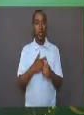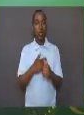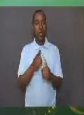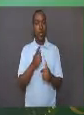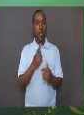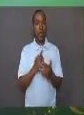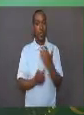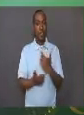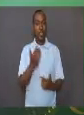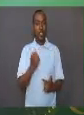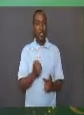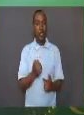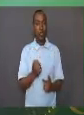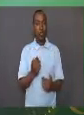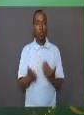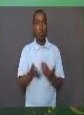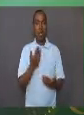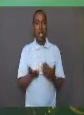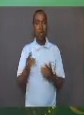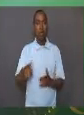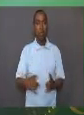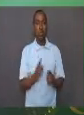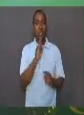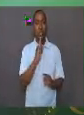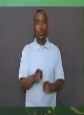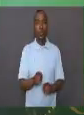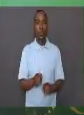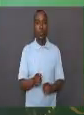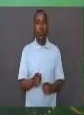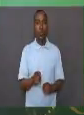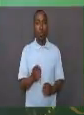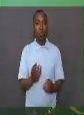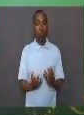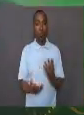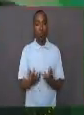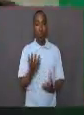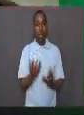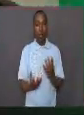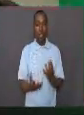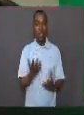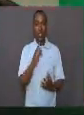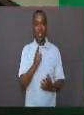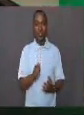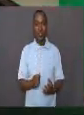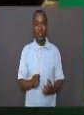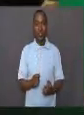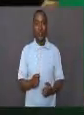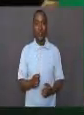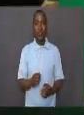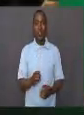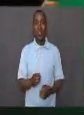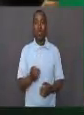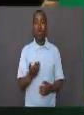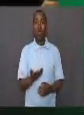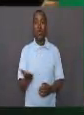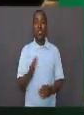about is the simplest method, which is boiling. By placing an